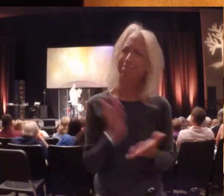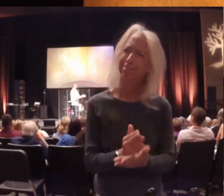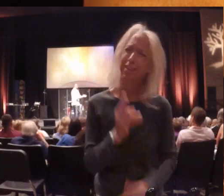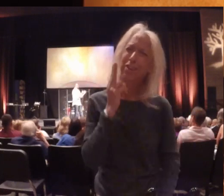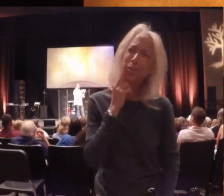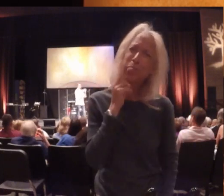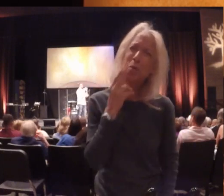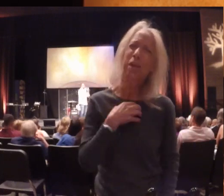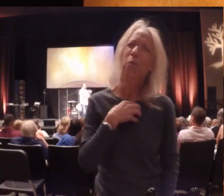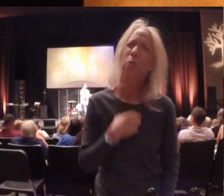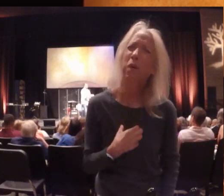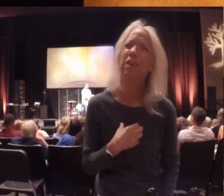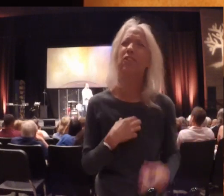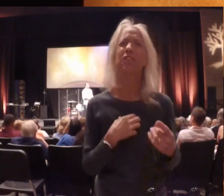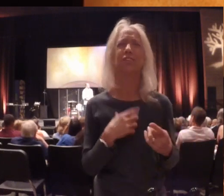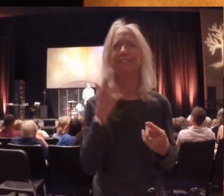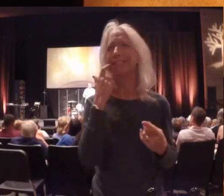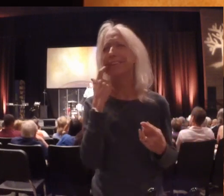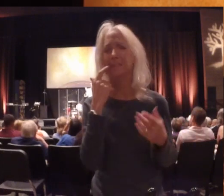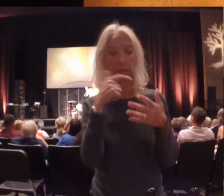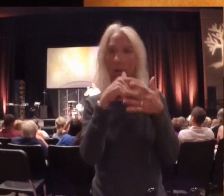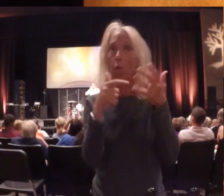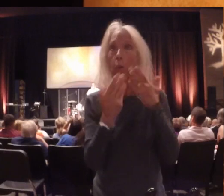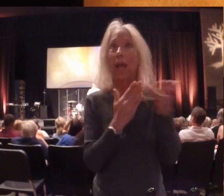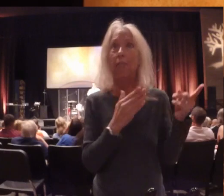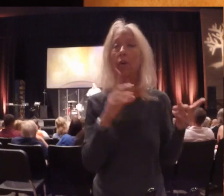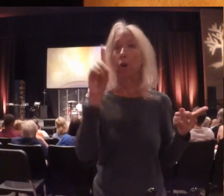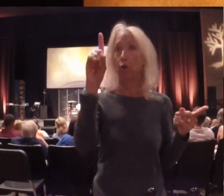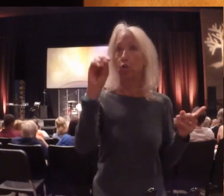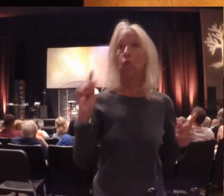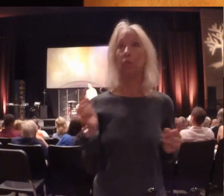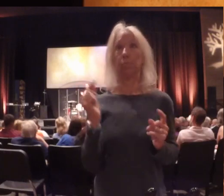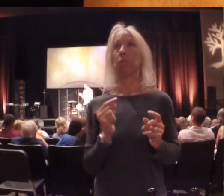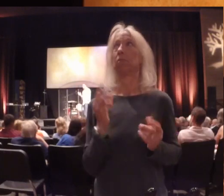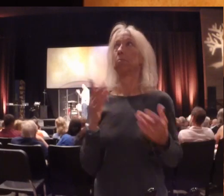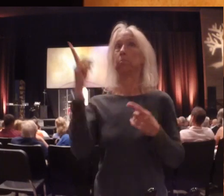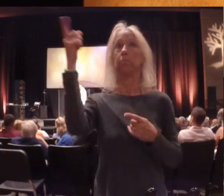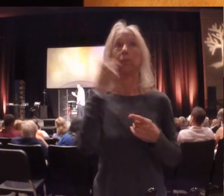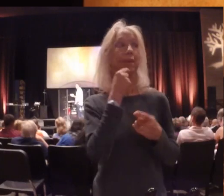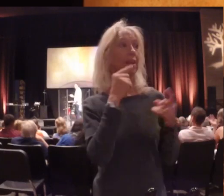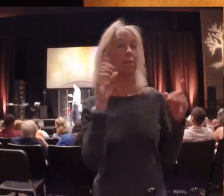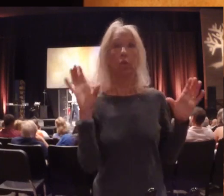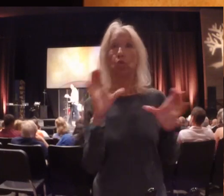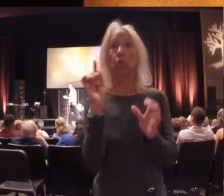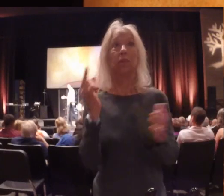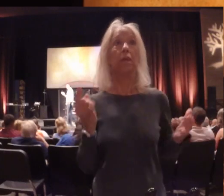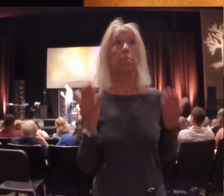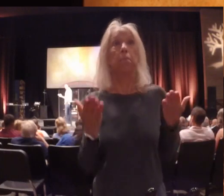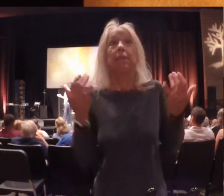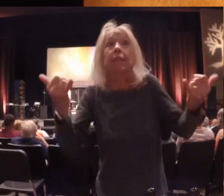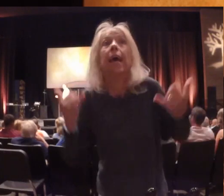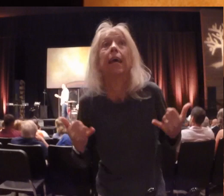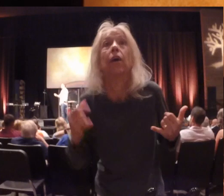quit smoking. Oh my gosh, if I could just, it's so addicting. If I could just do it, do something. Maybe God is calling you to do something.